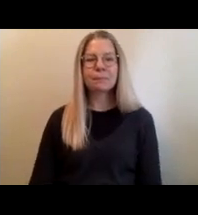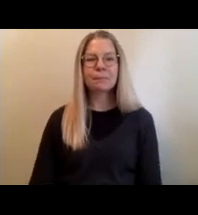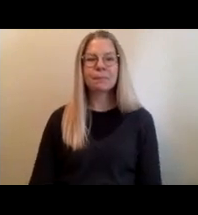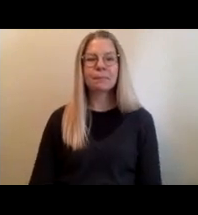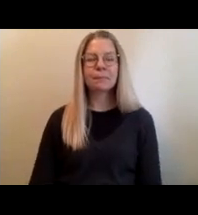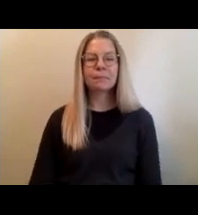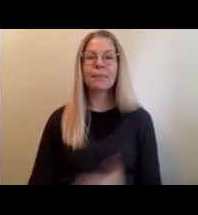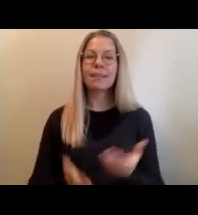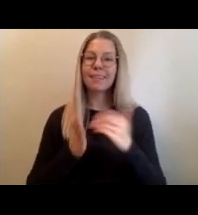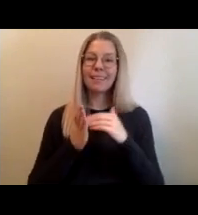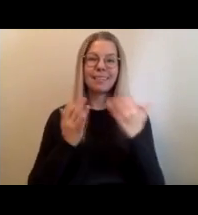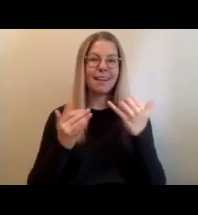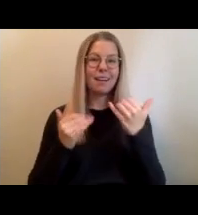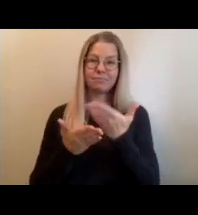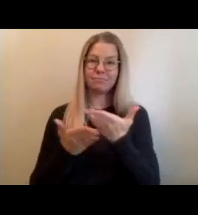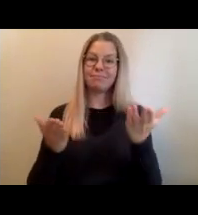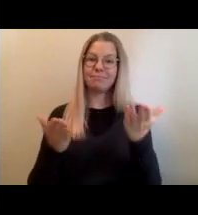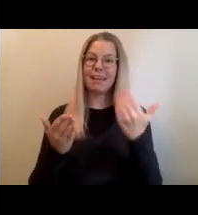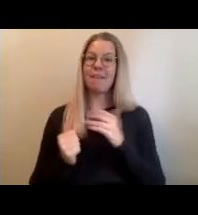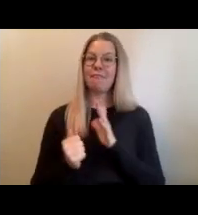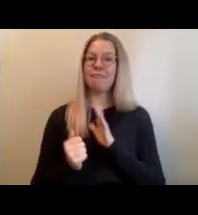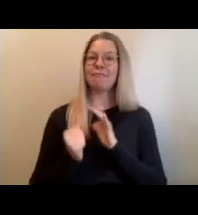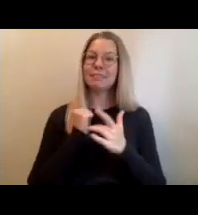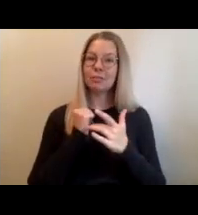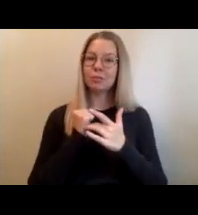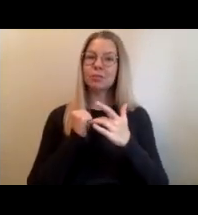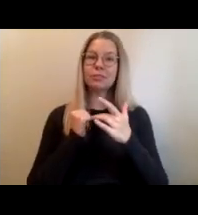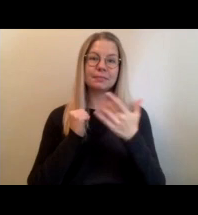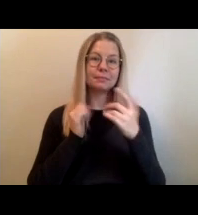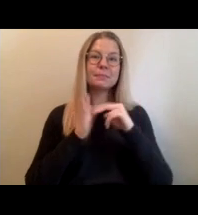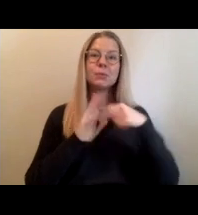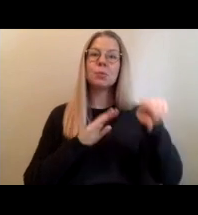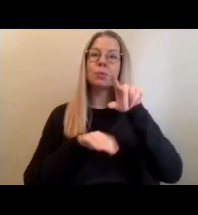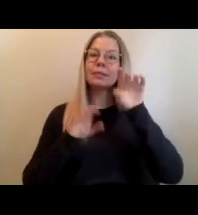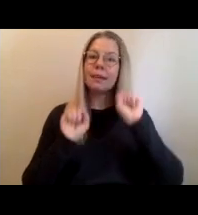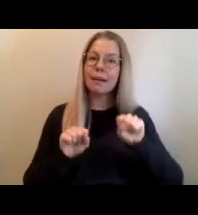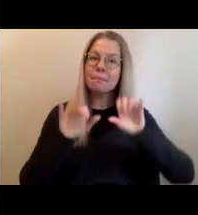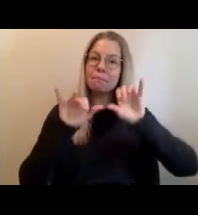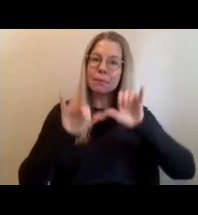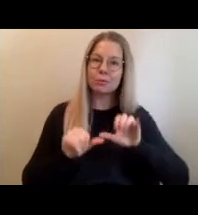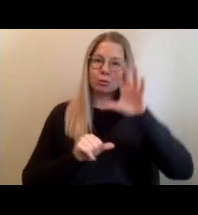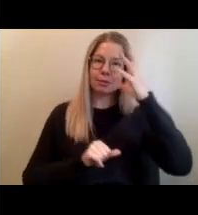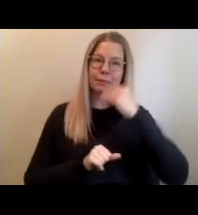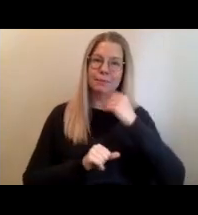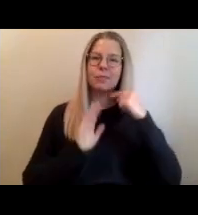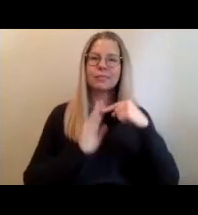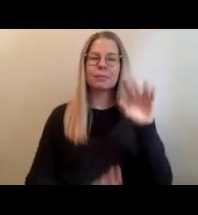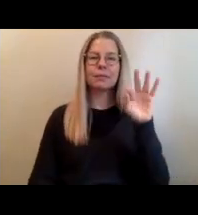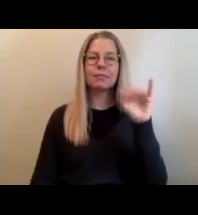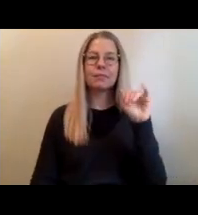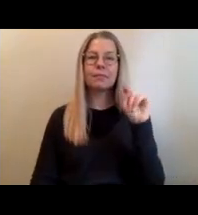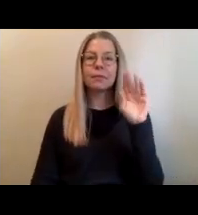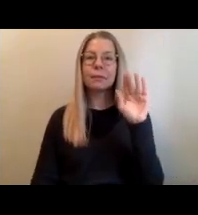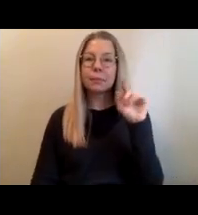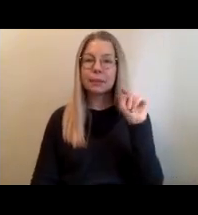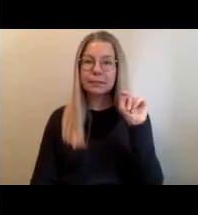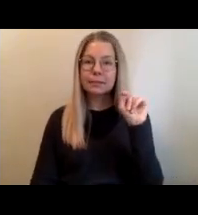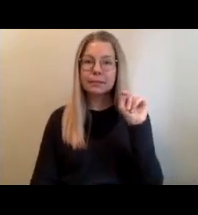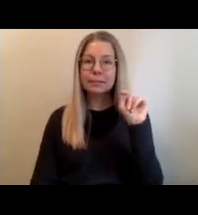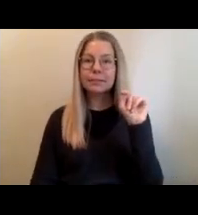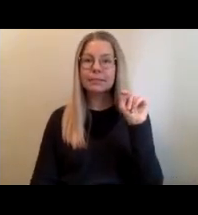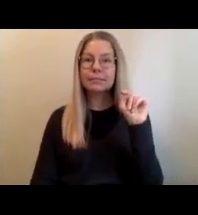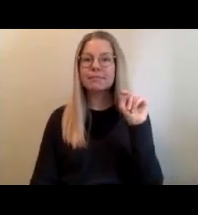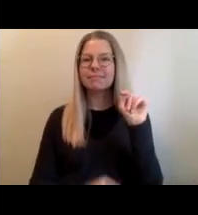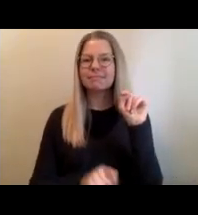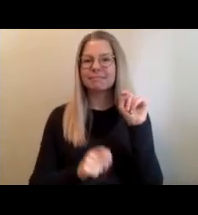now, it's possible for you to actually objectively measure your sleep. You can get something like the Fitbit and get yourself a Fitbit. They're